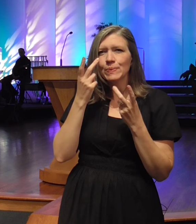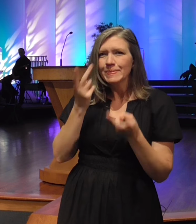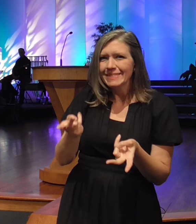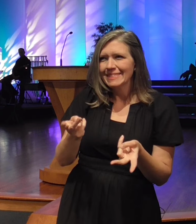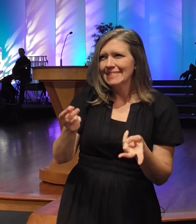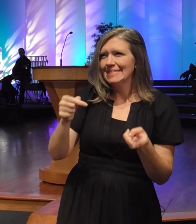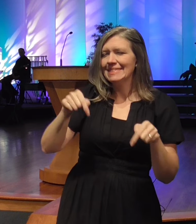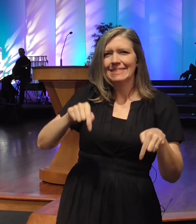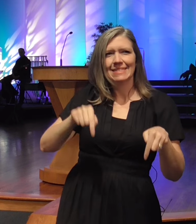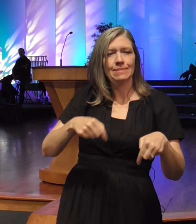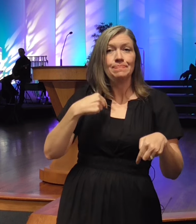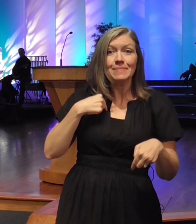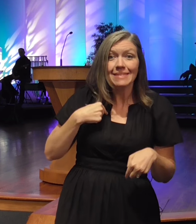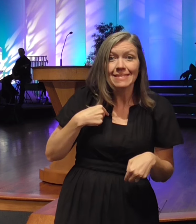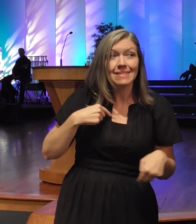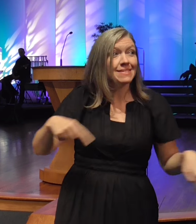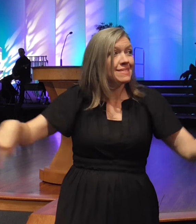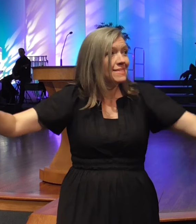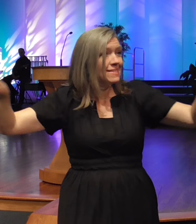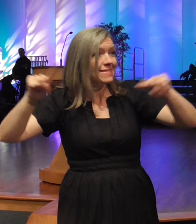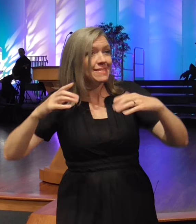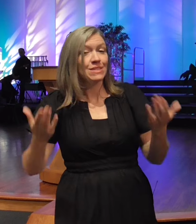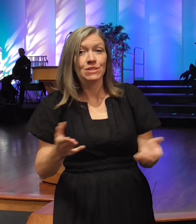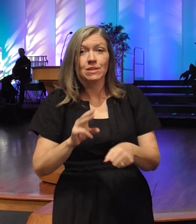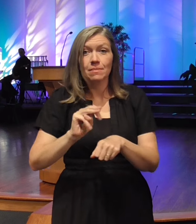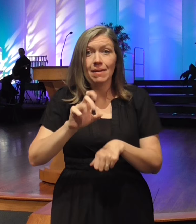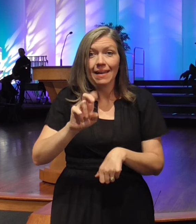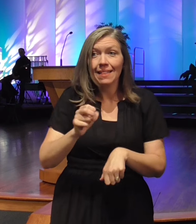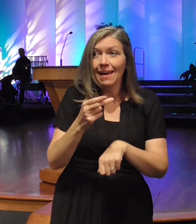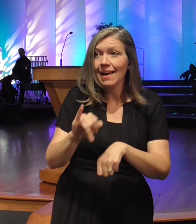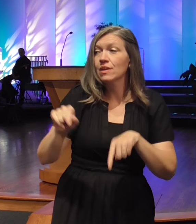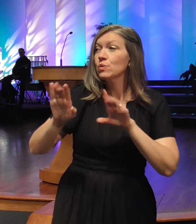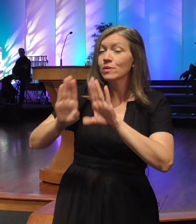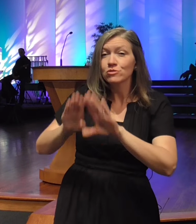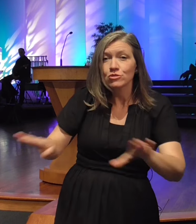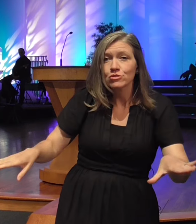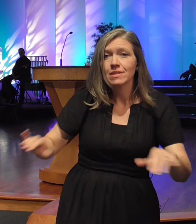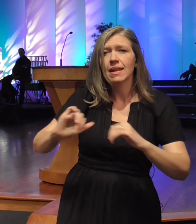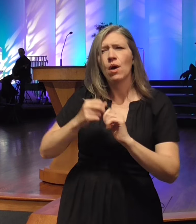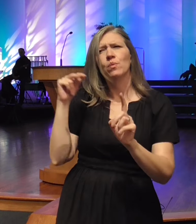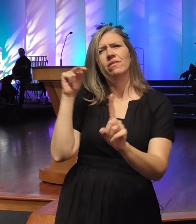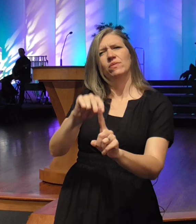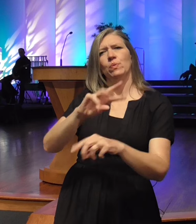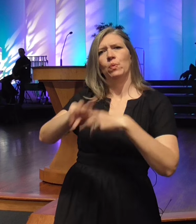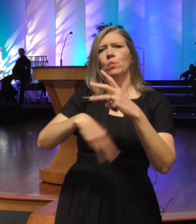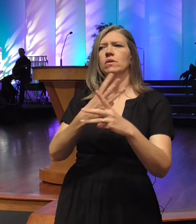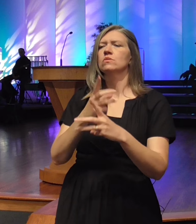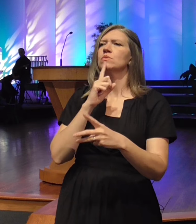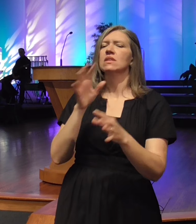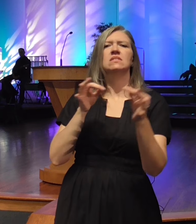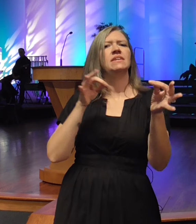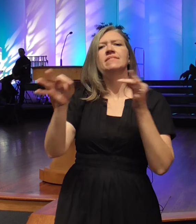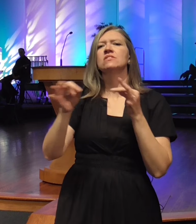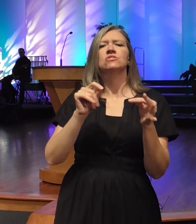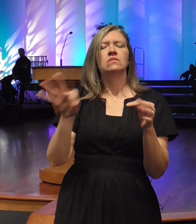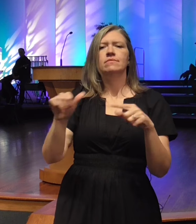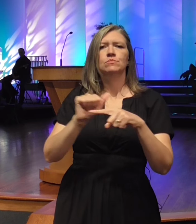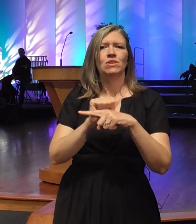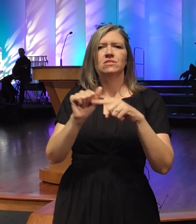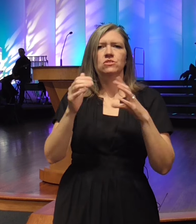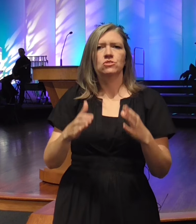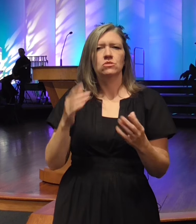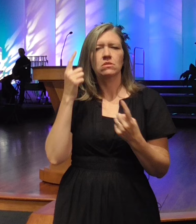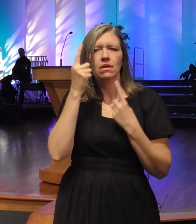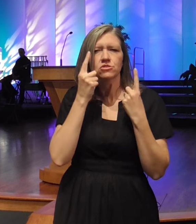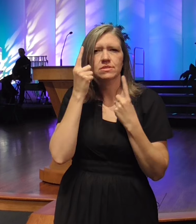a blessing. Rain, the way that you see us, the way you see all of us at Mile High, the way you see me, the way you see